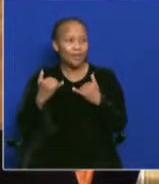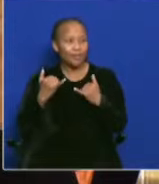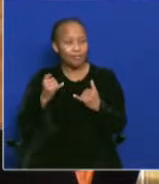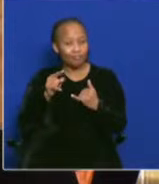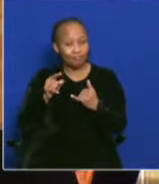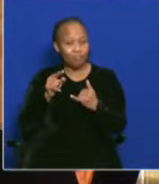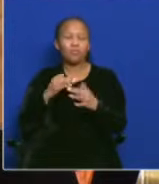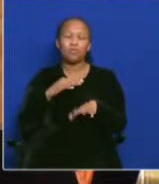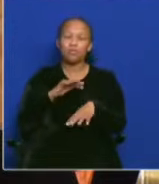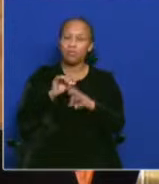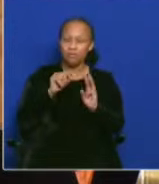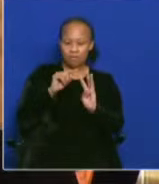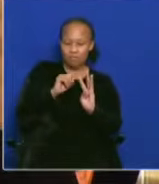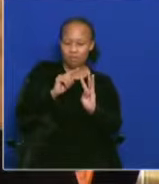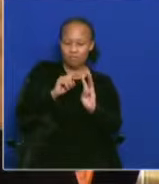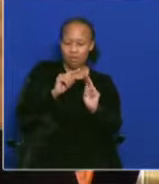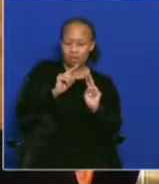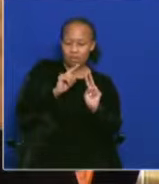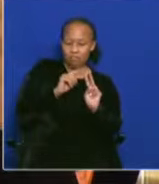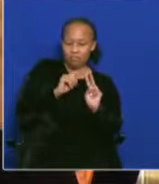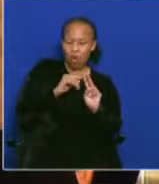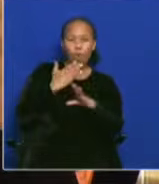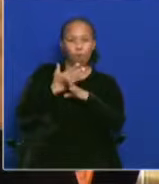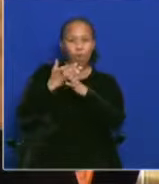over to the SAPS.